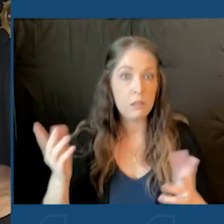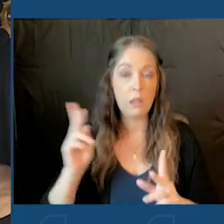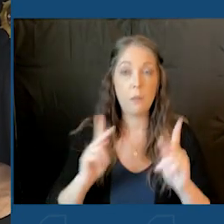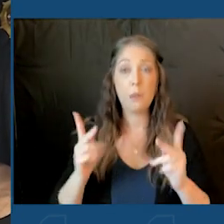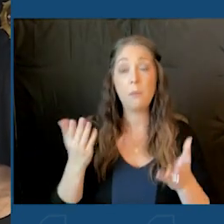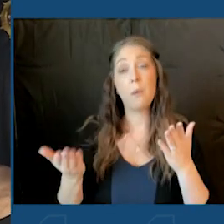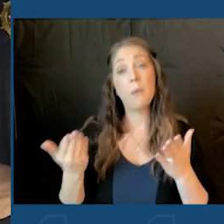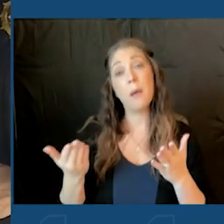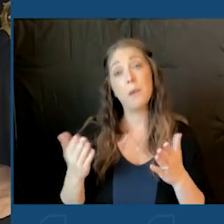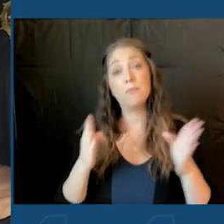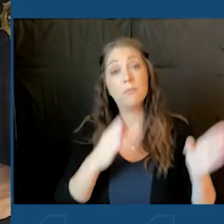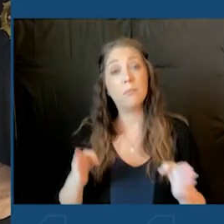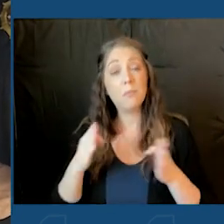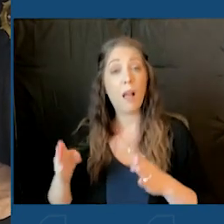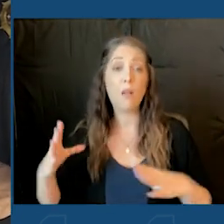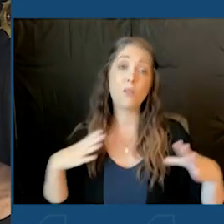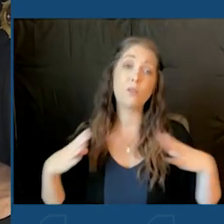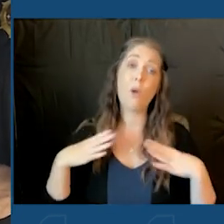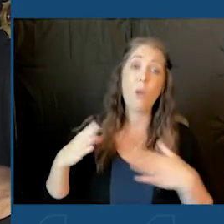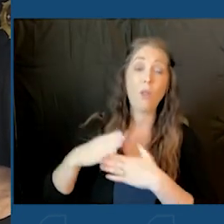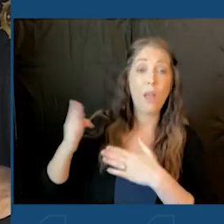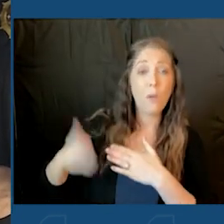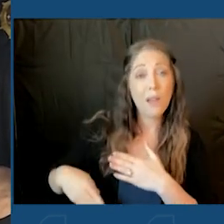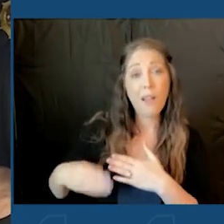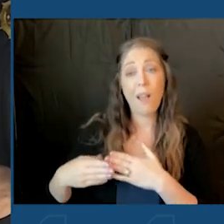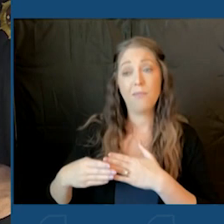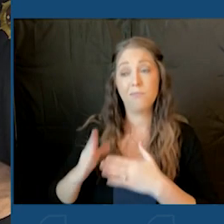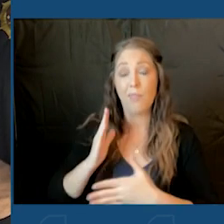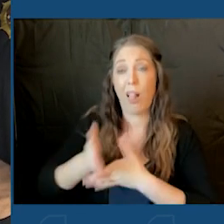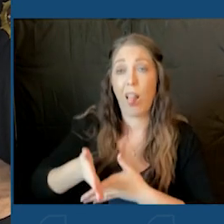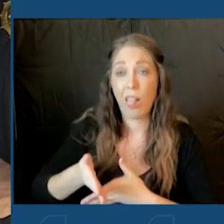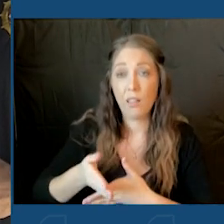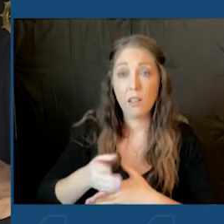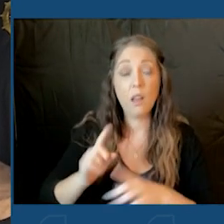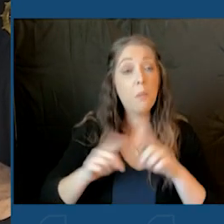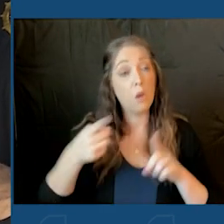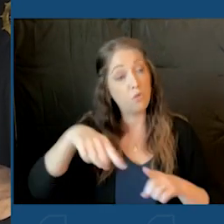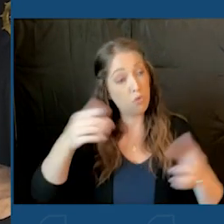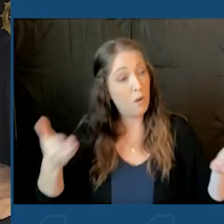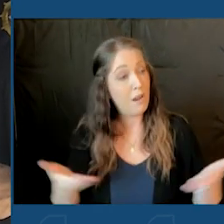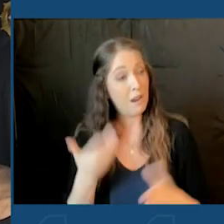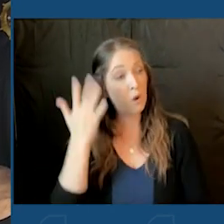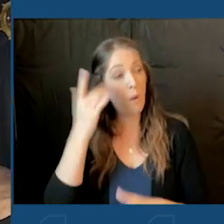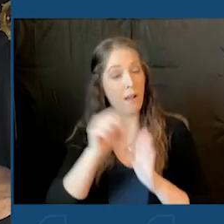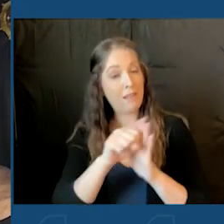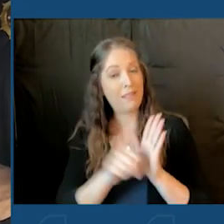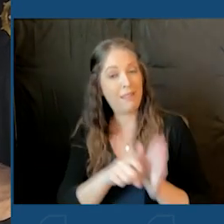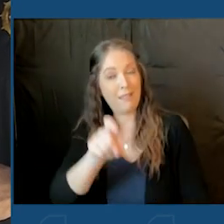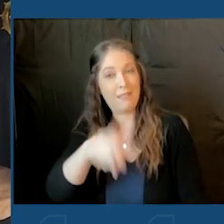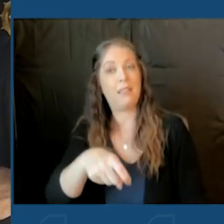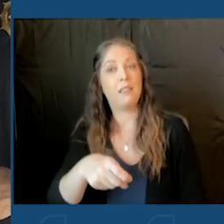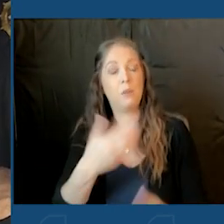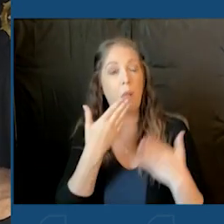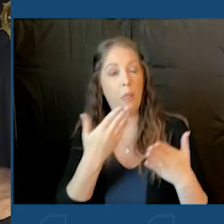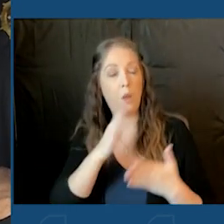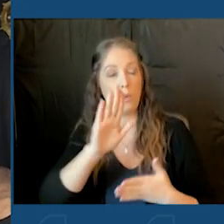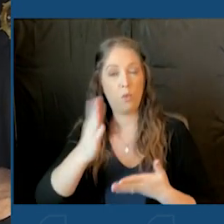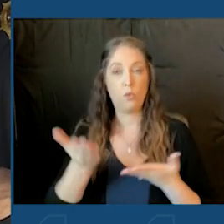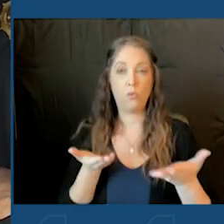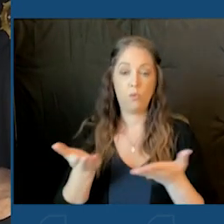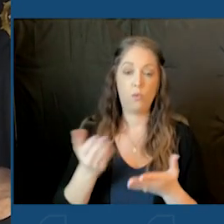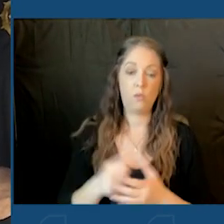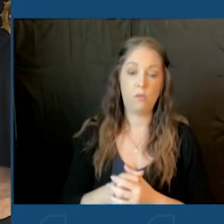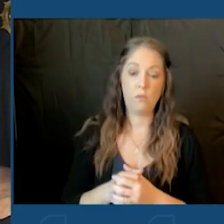heading into the holiday weekend disrupted, but you're all here. You're here because your state needs you, and we are grateful for that service. And Jim Cable,